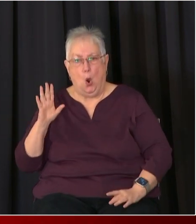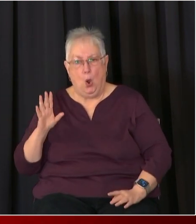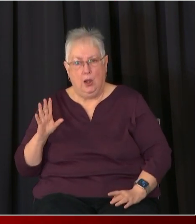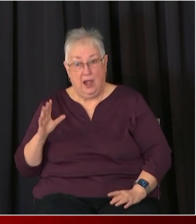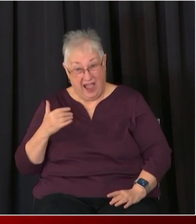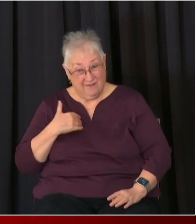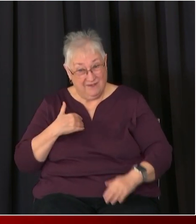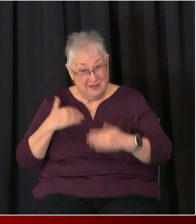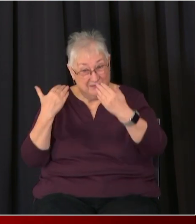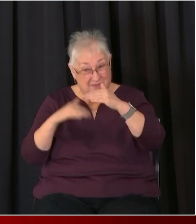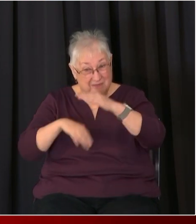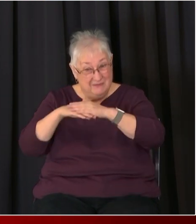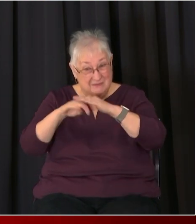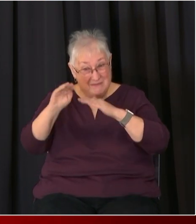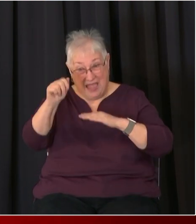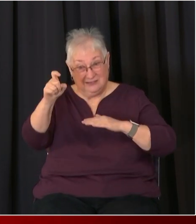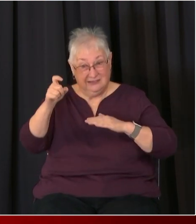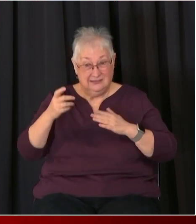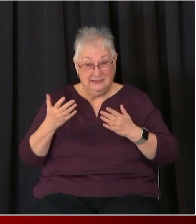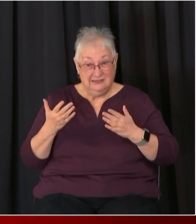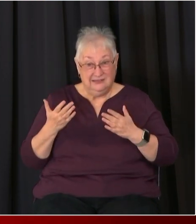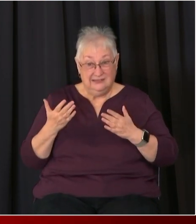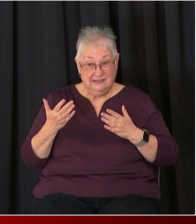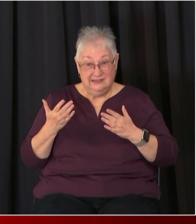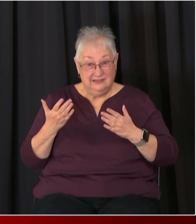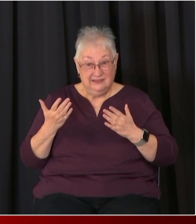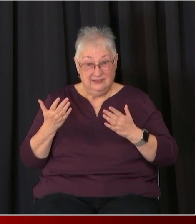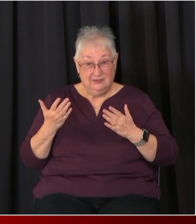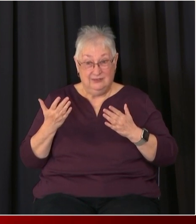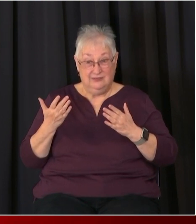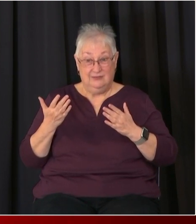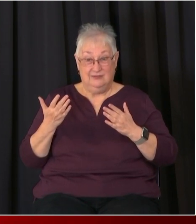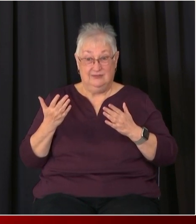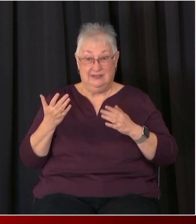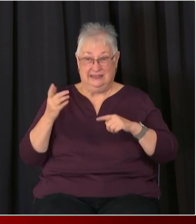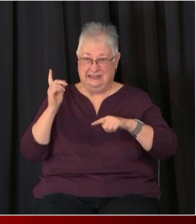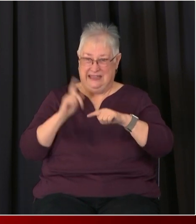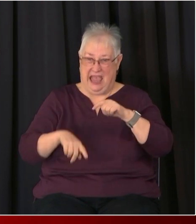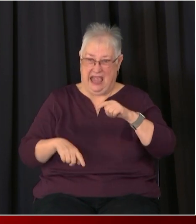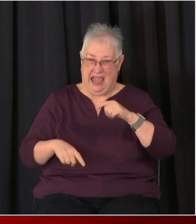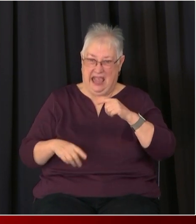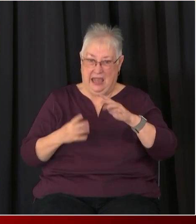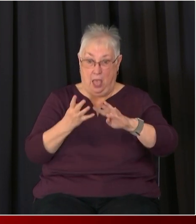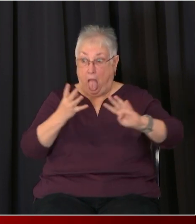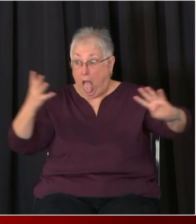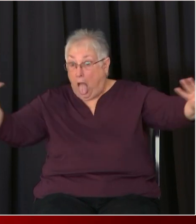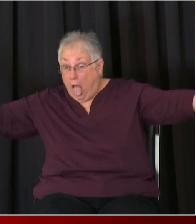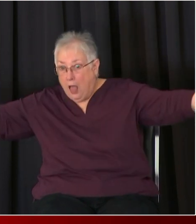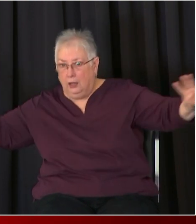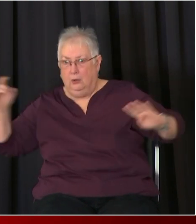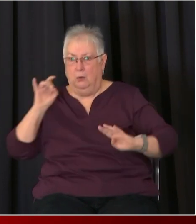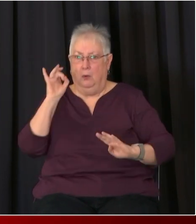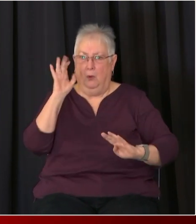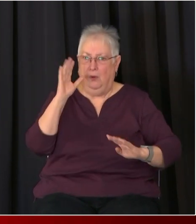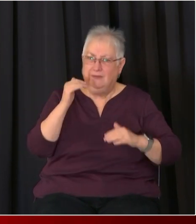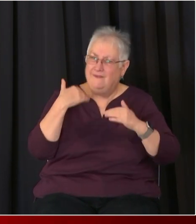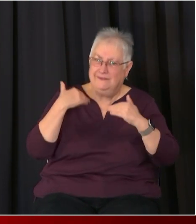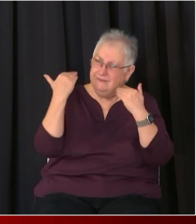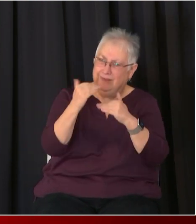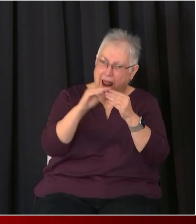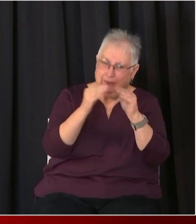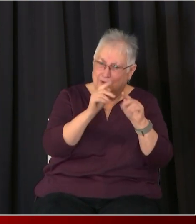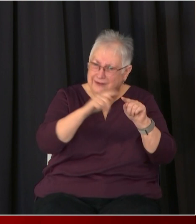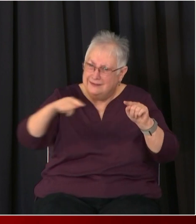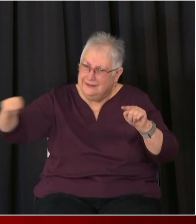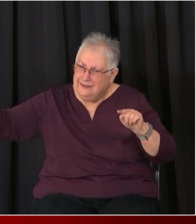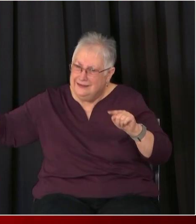those sites because you haven't reached max capacity yet? I'm sorry, I didn't hear your question. Long lines at testing sites, where are you all at capacity? Are you seeing you're having to close any of